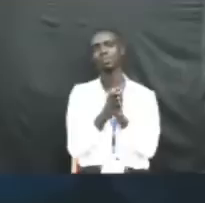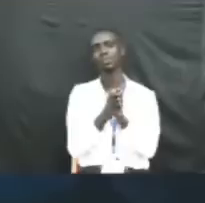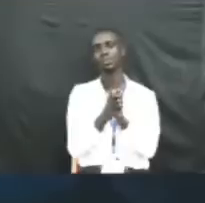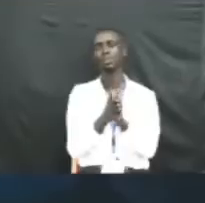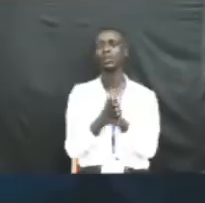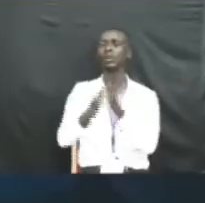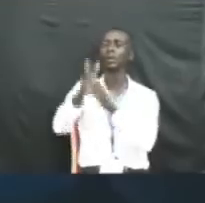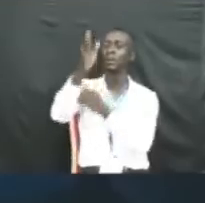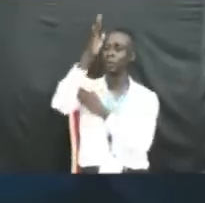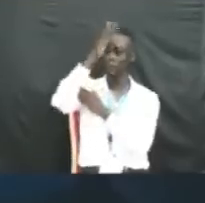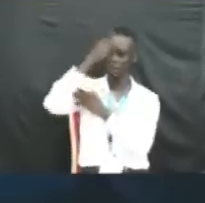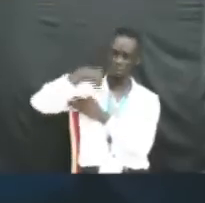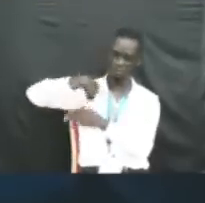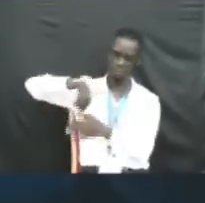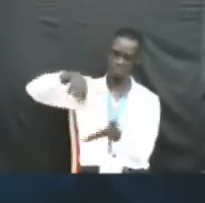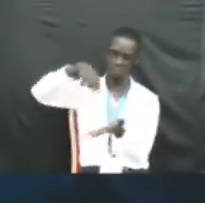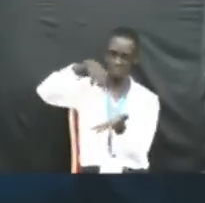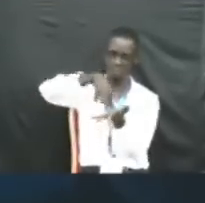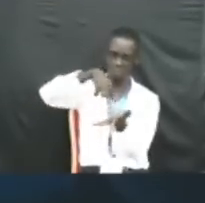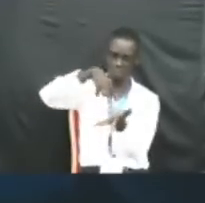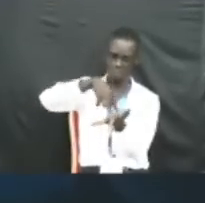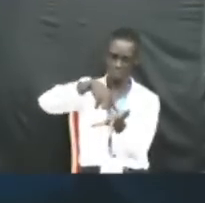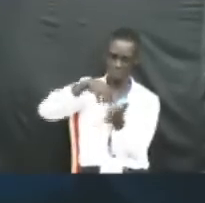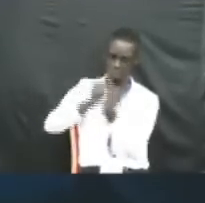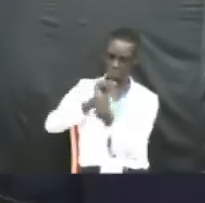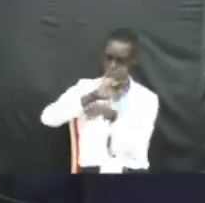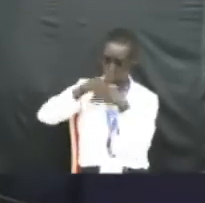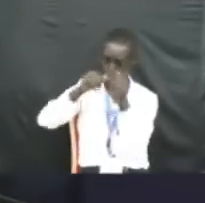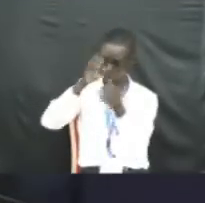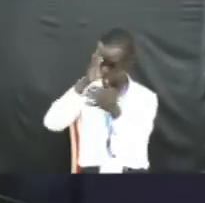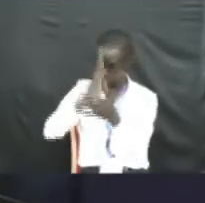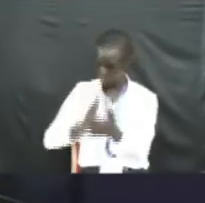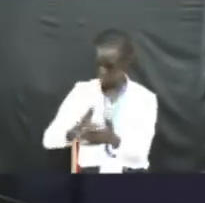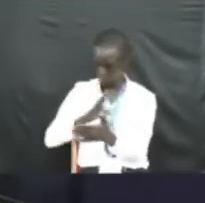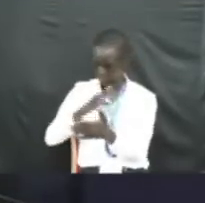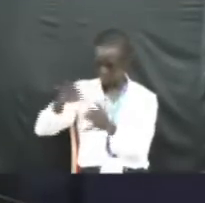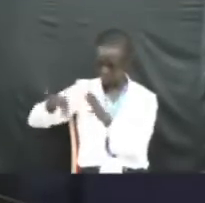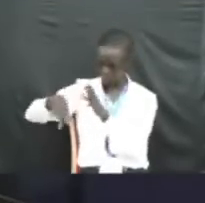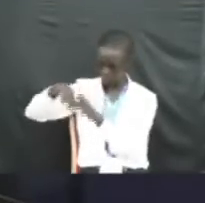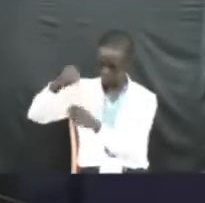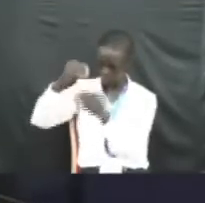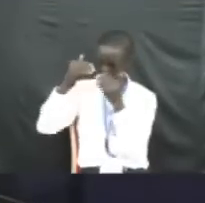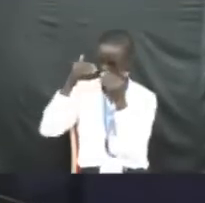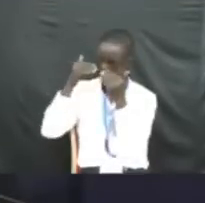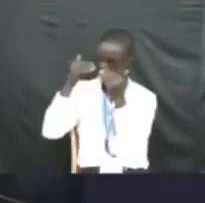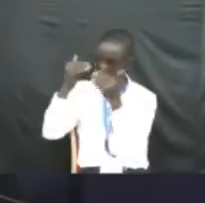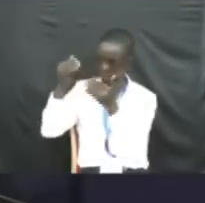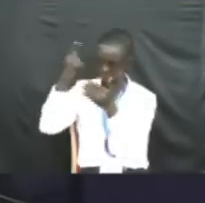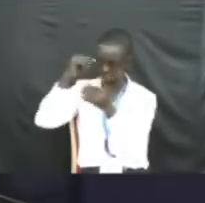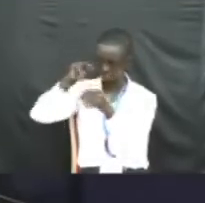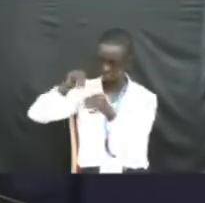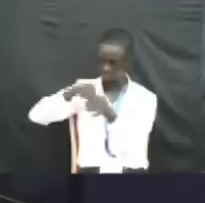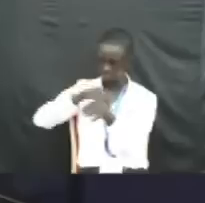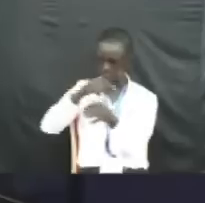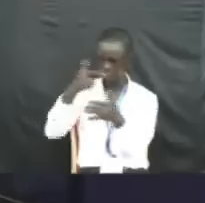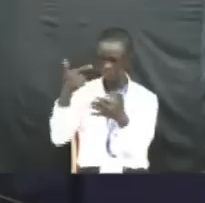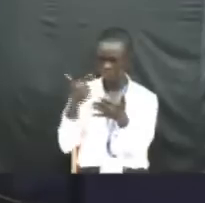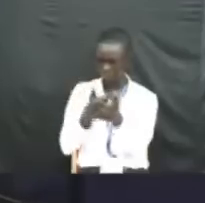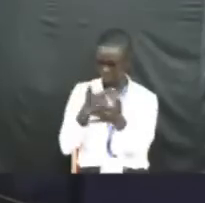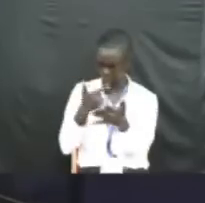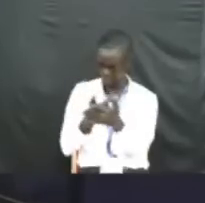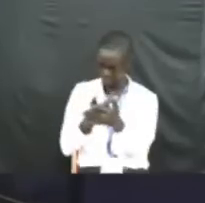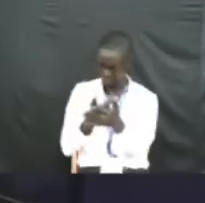so father we stand before you in humility of spirit and we thank you for this nation Ghana